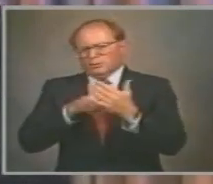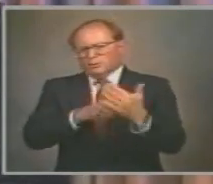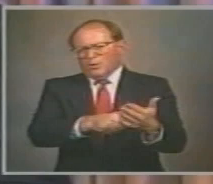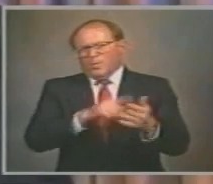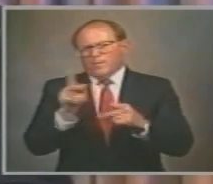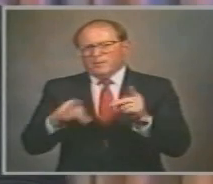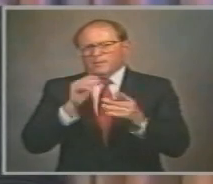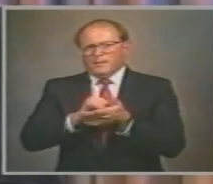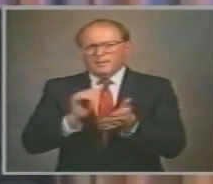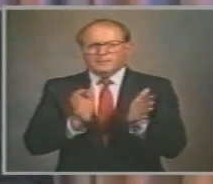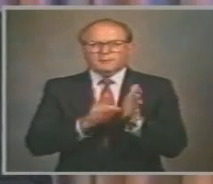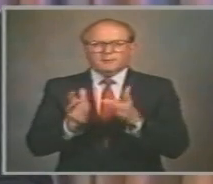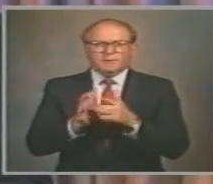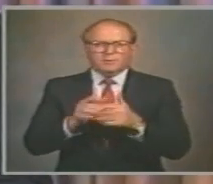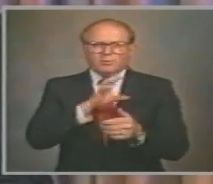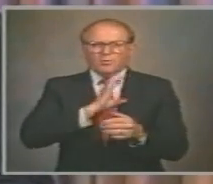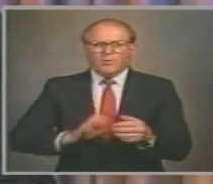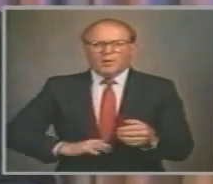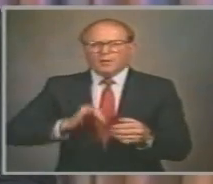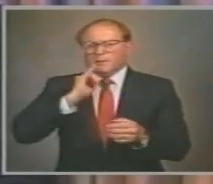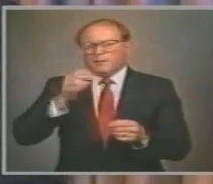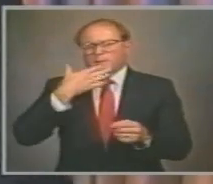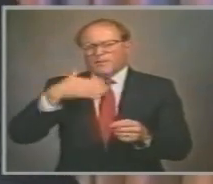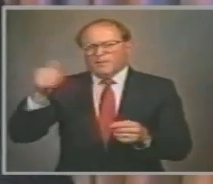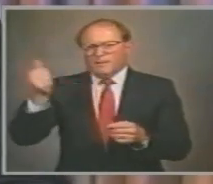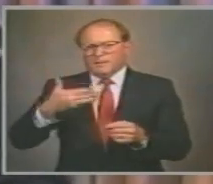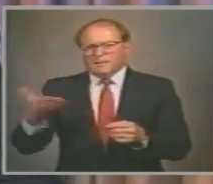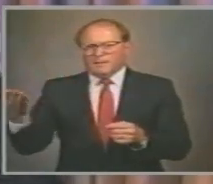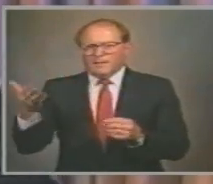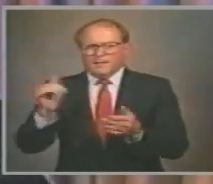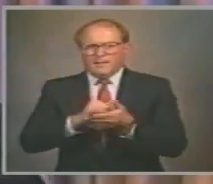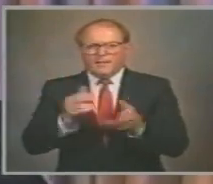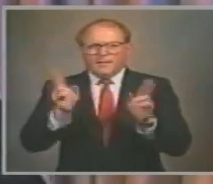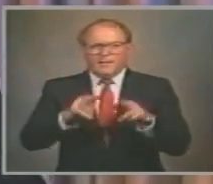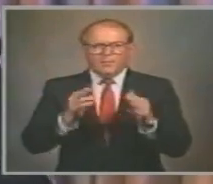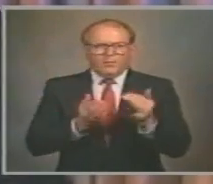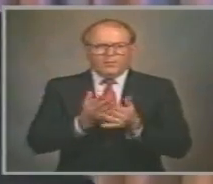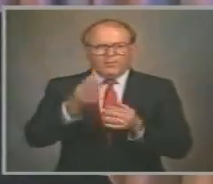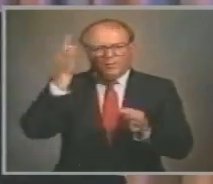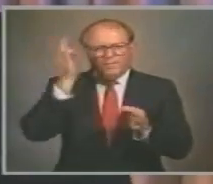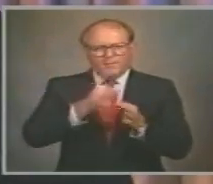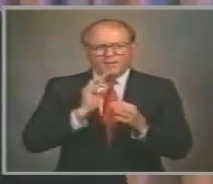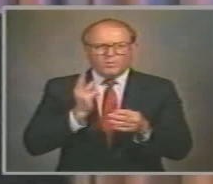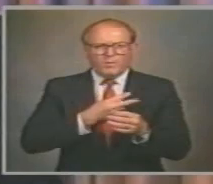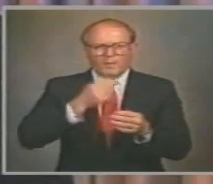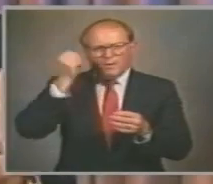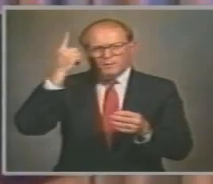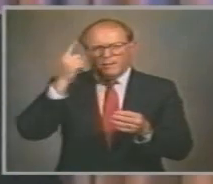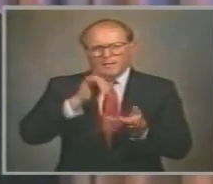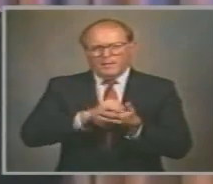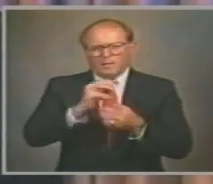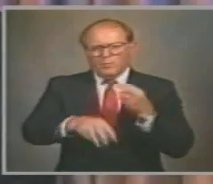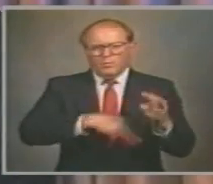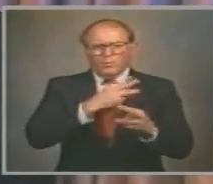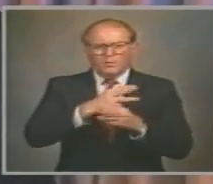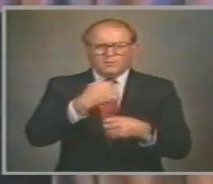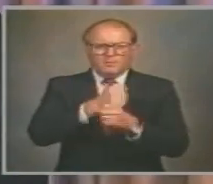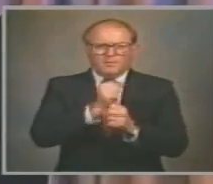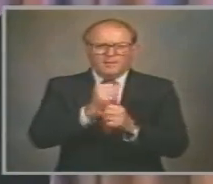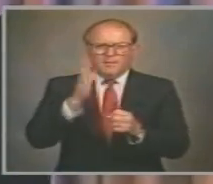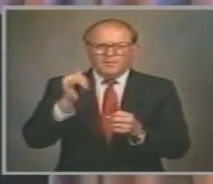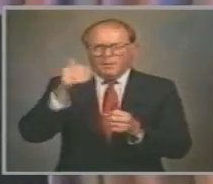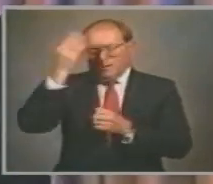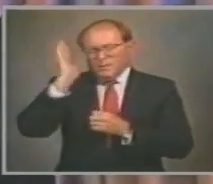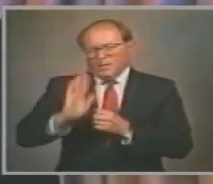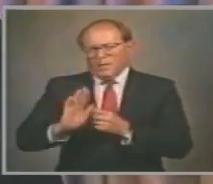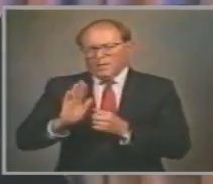ever happened to the human family. By faith, we understand that the worlds were created by God,